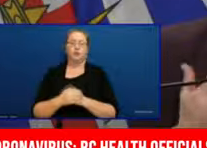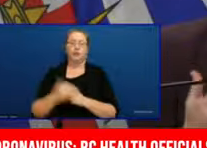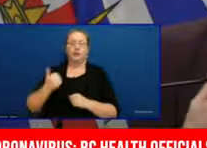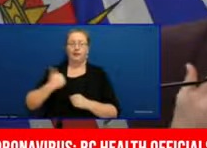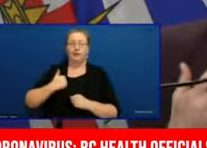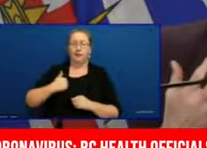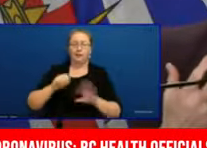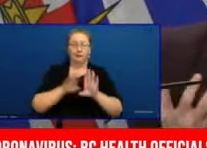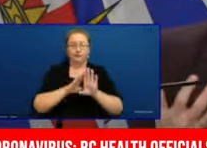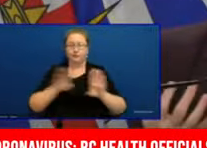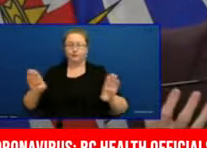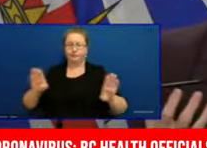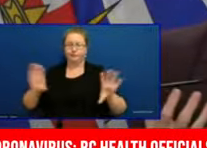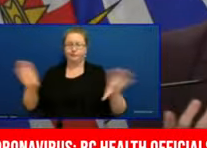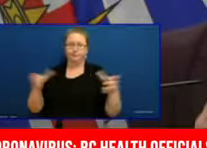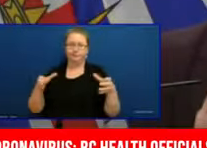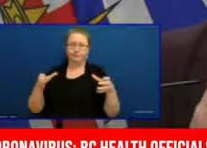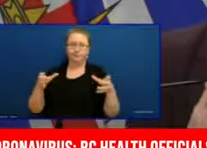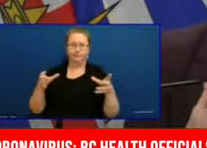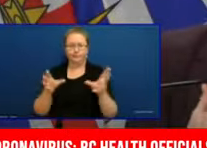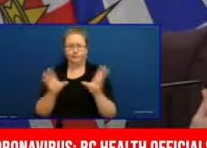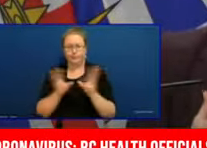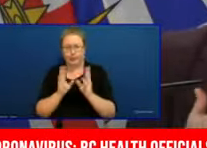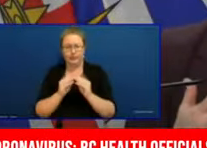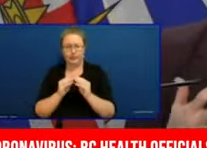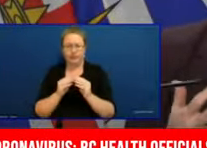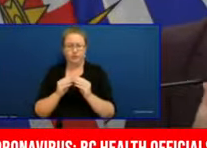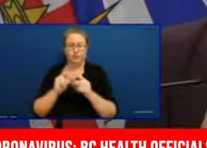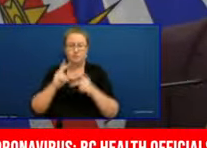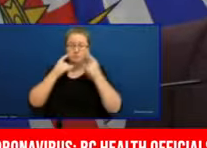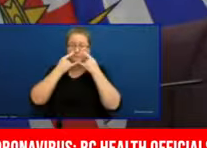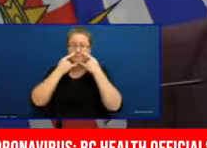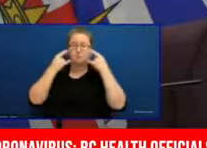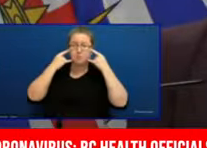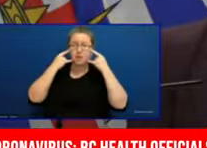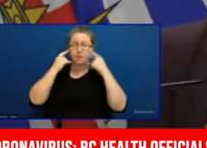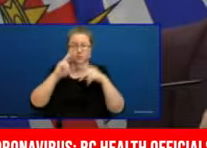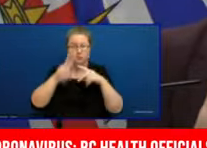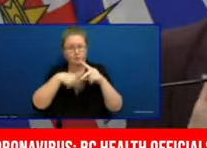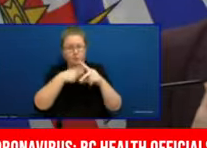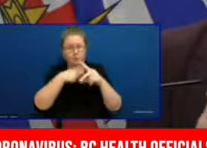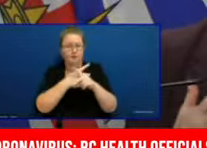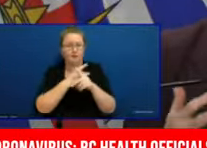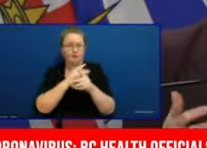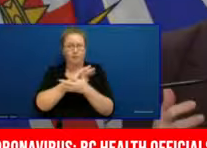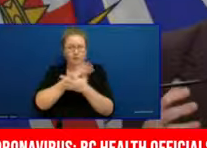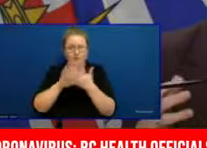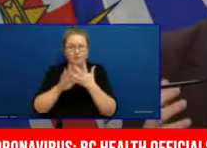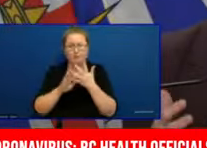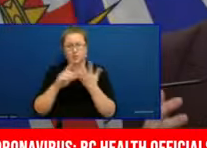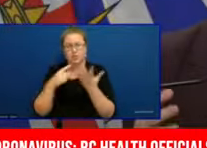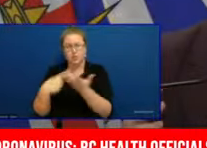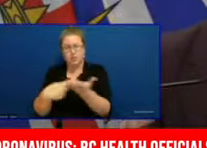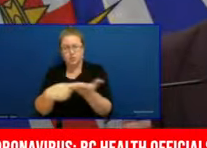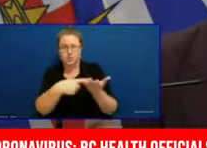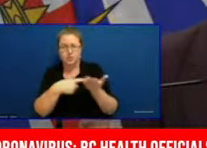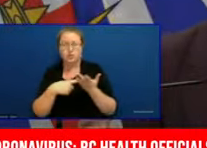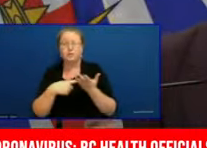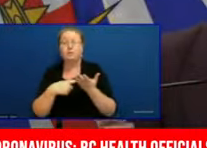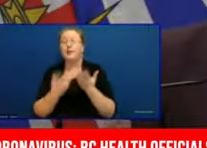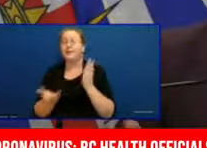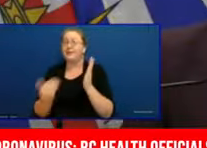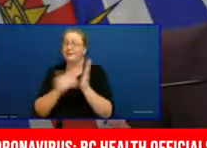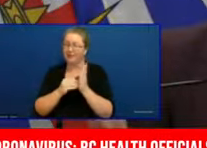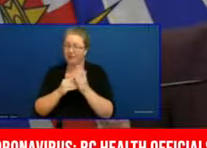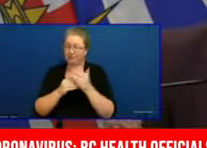about what type of mask to wear, and as I mentioned earlier, it is more important as one of those